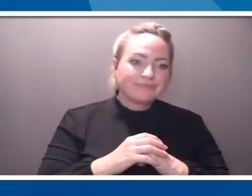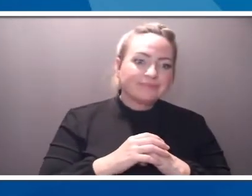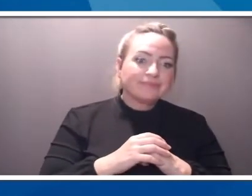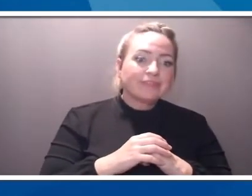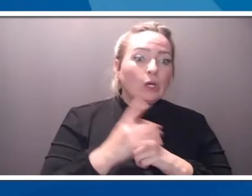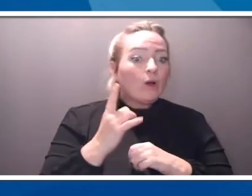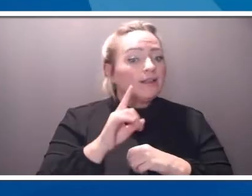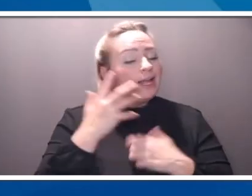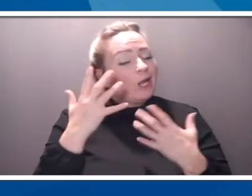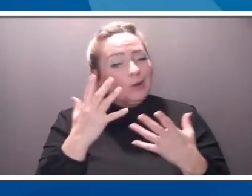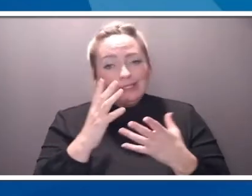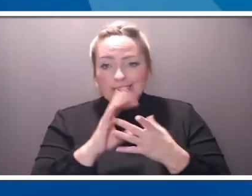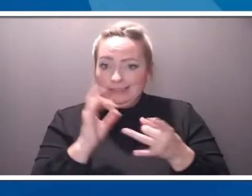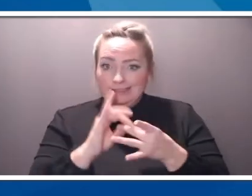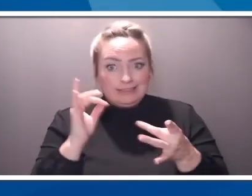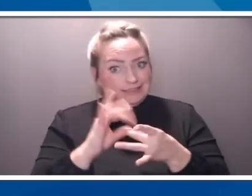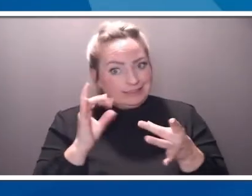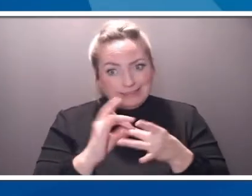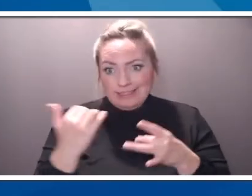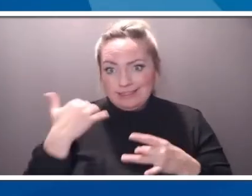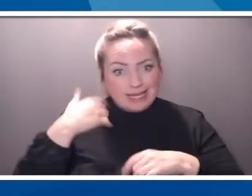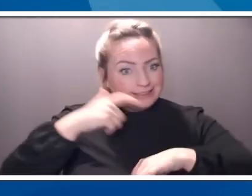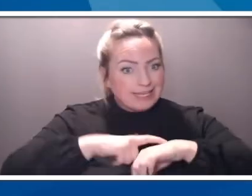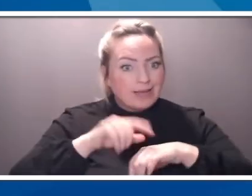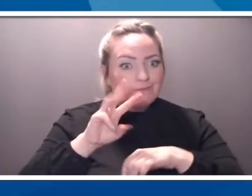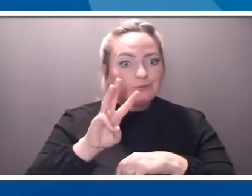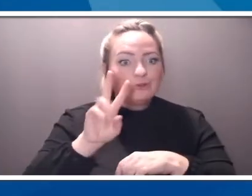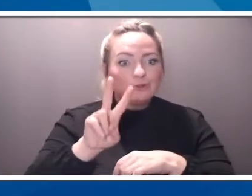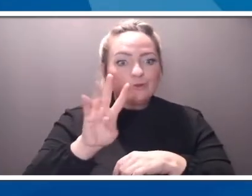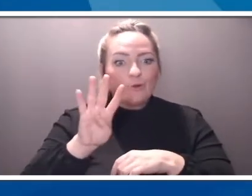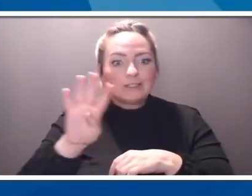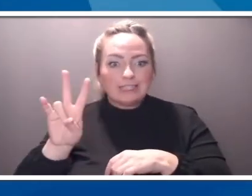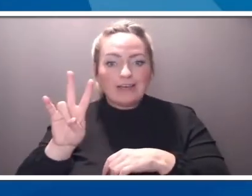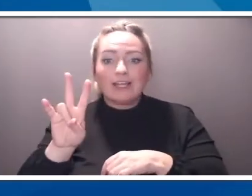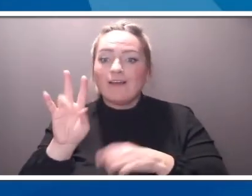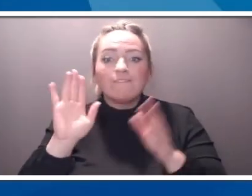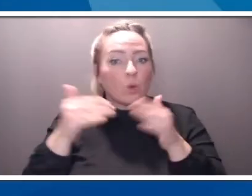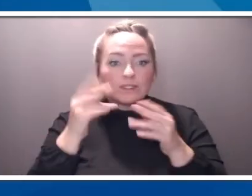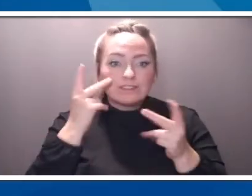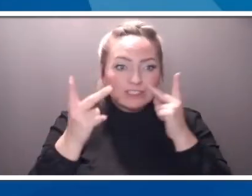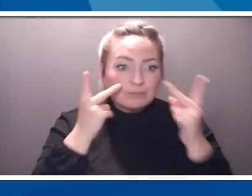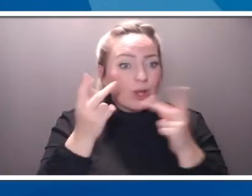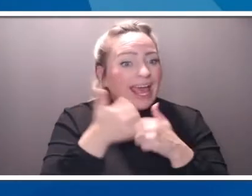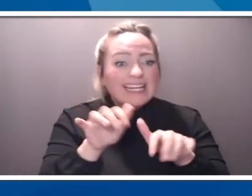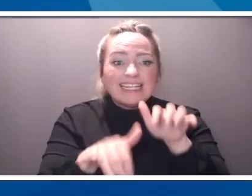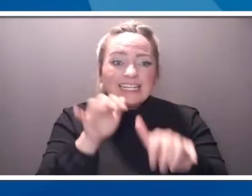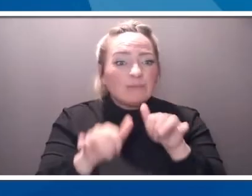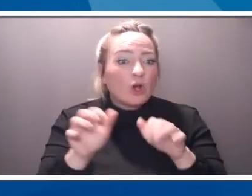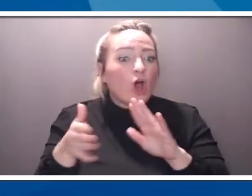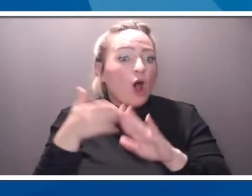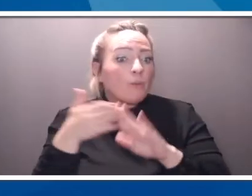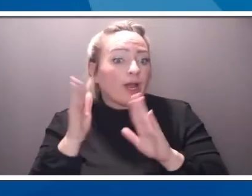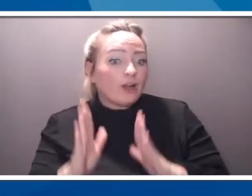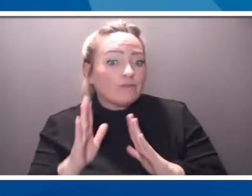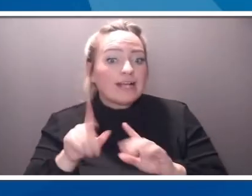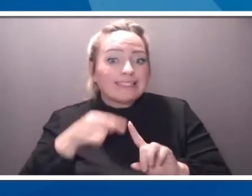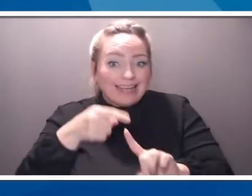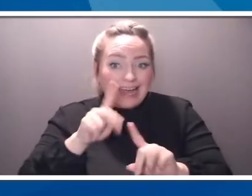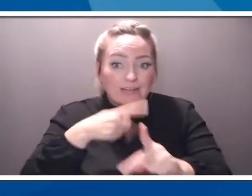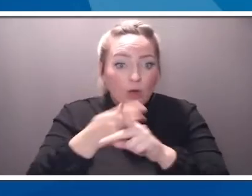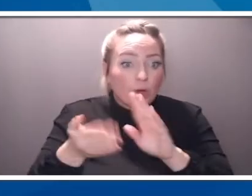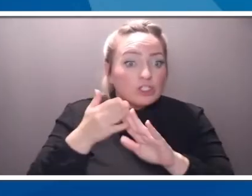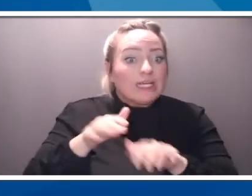reality. One that I already ranted about last time, 247 focus visible. Any keyboard operable user